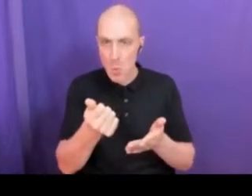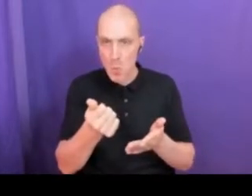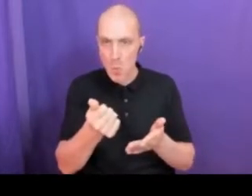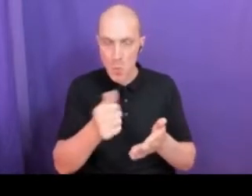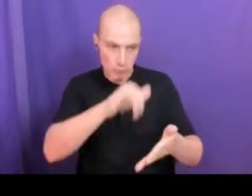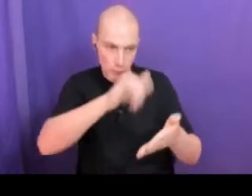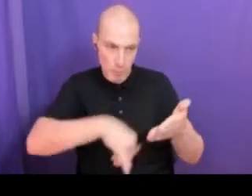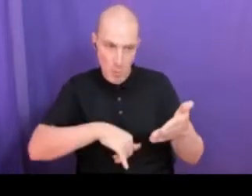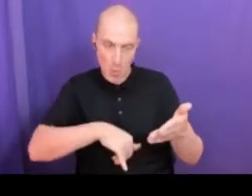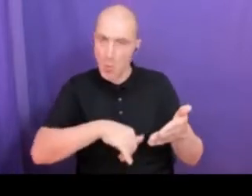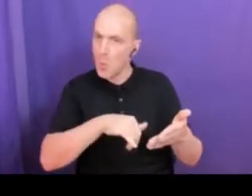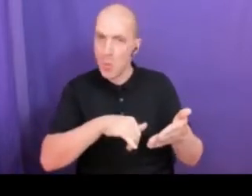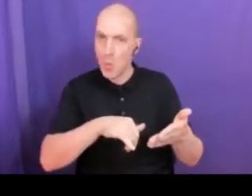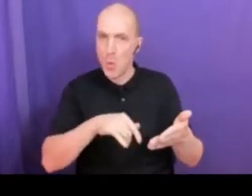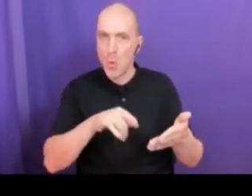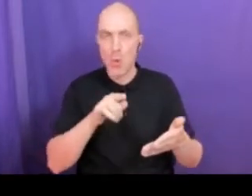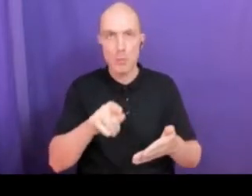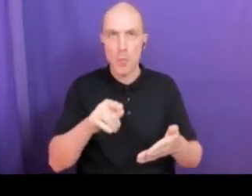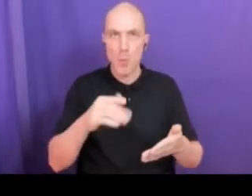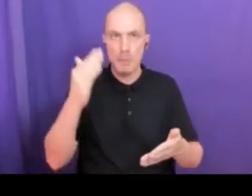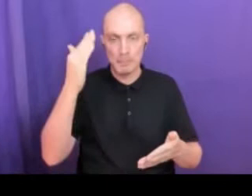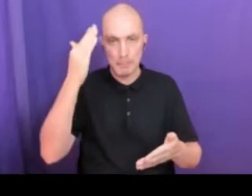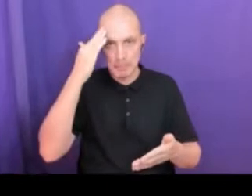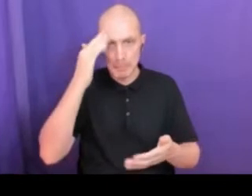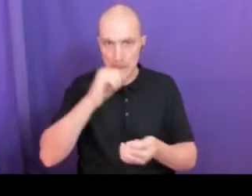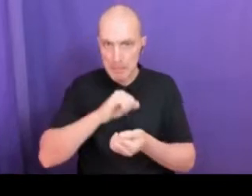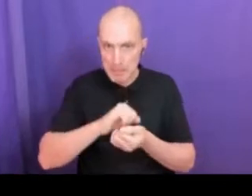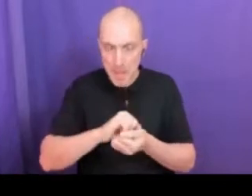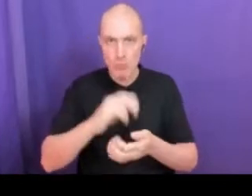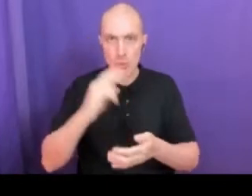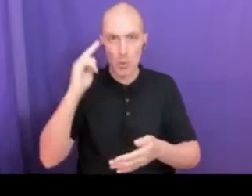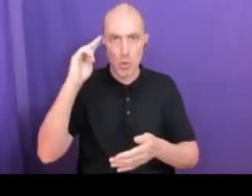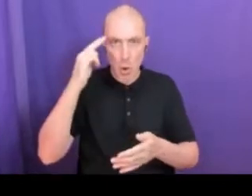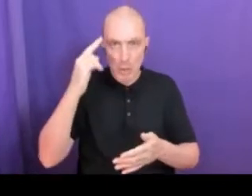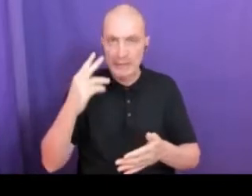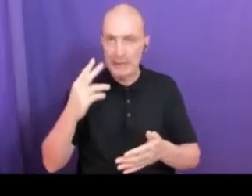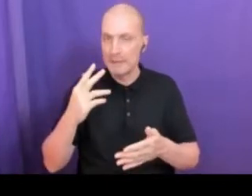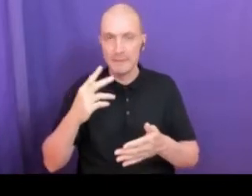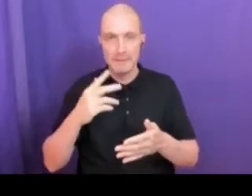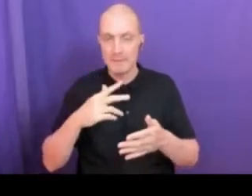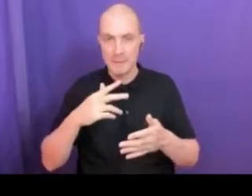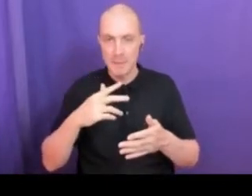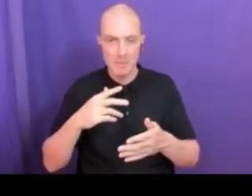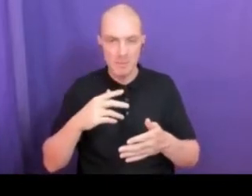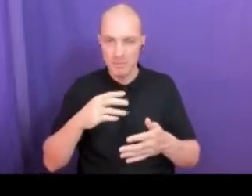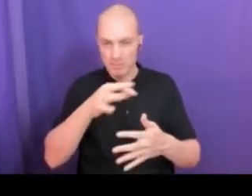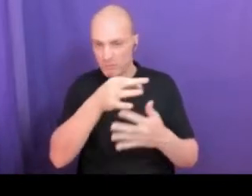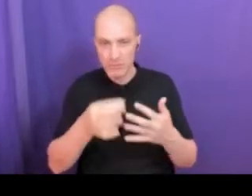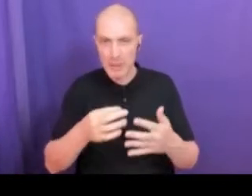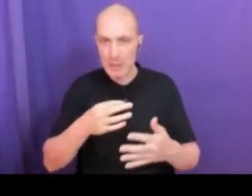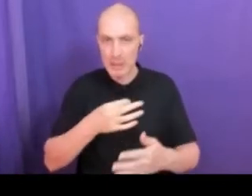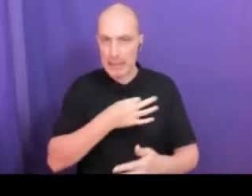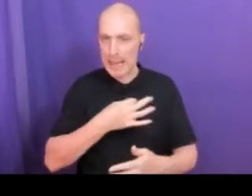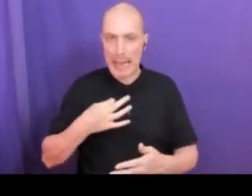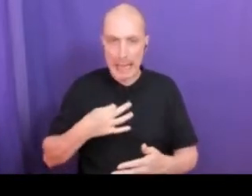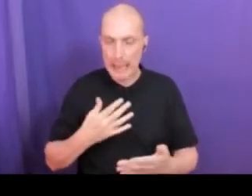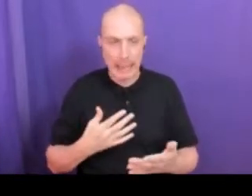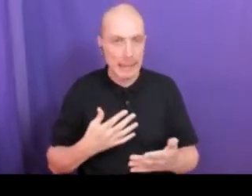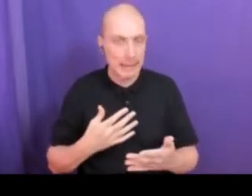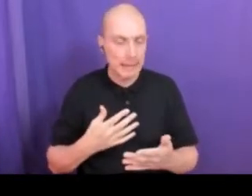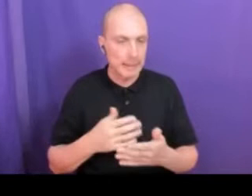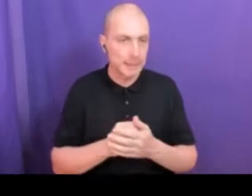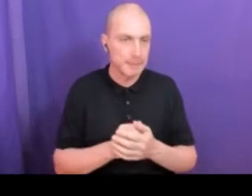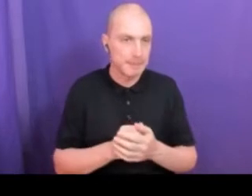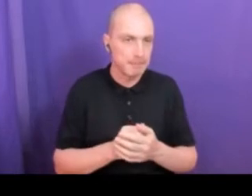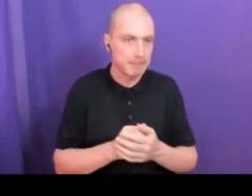cognitive clinics, dementia services, however you want to refer to these services in Scotland. There were some studies done in the